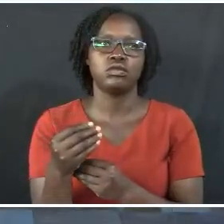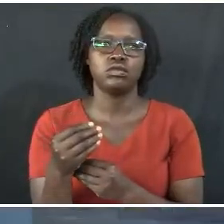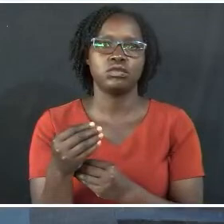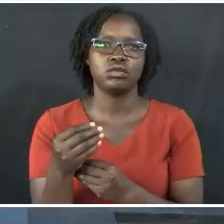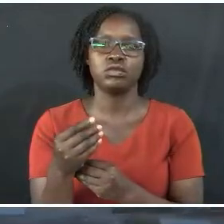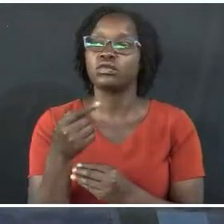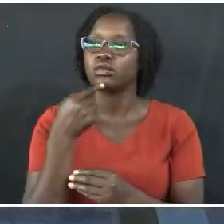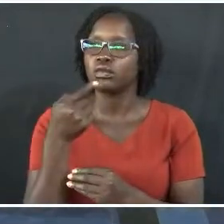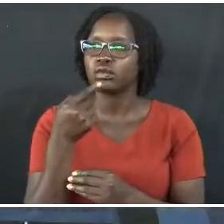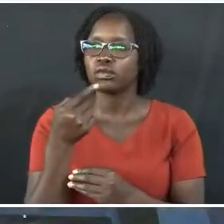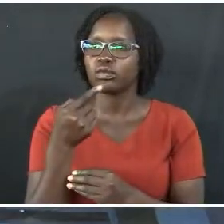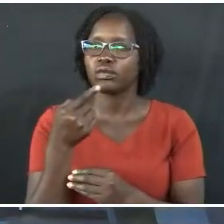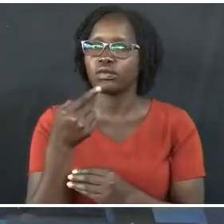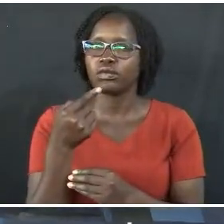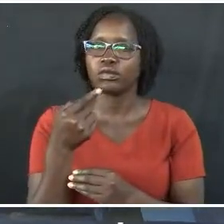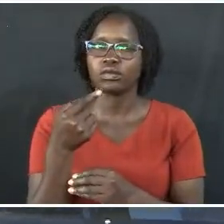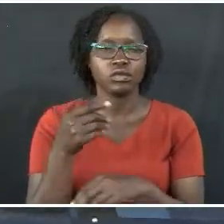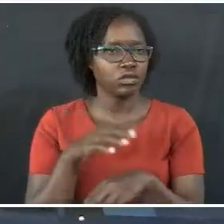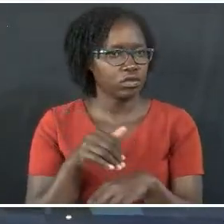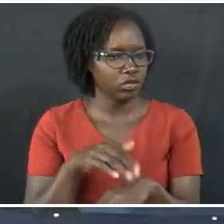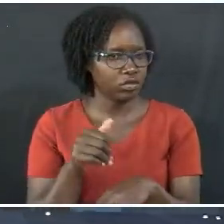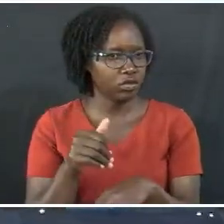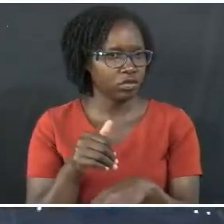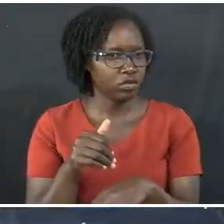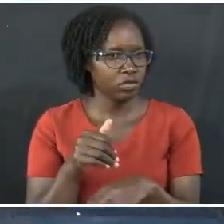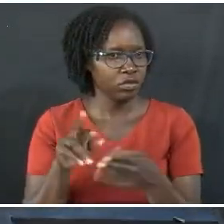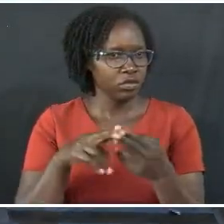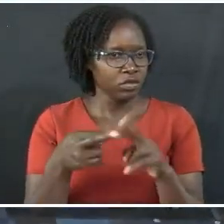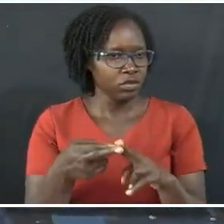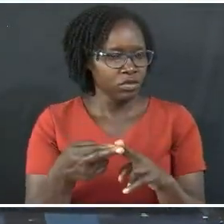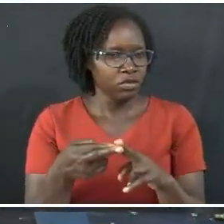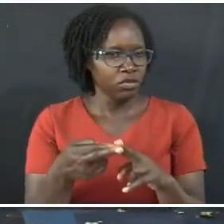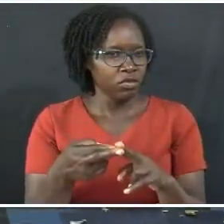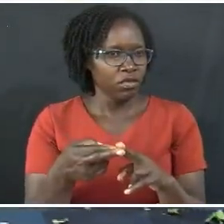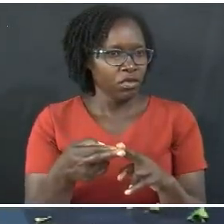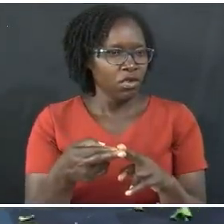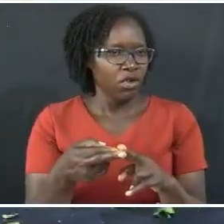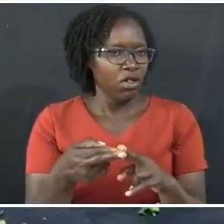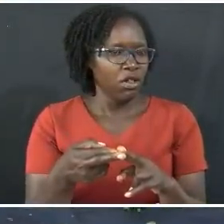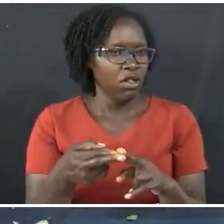they were told to call a relative